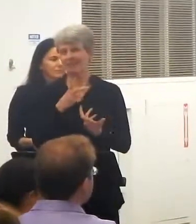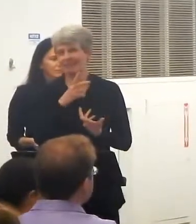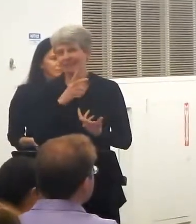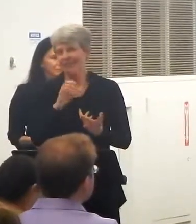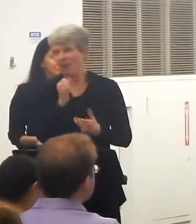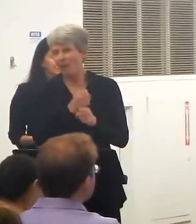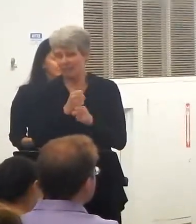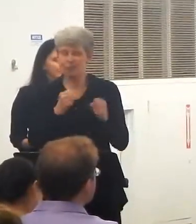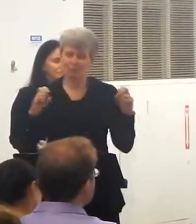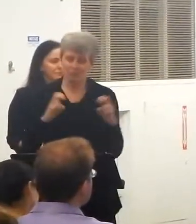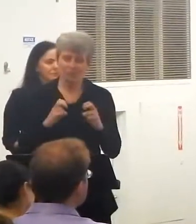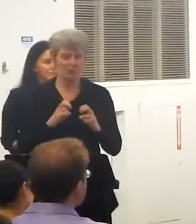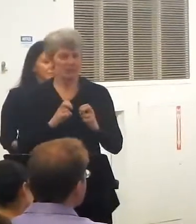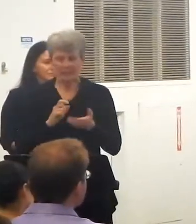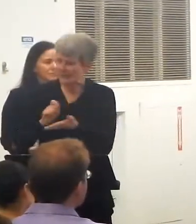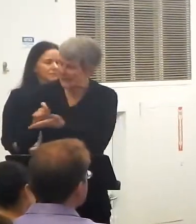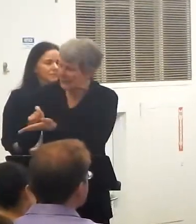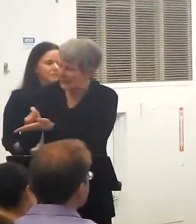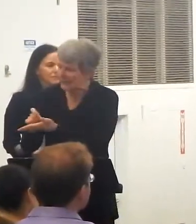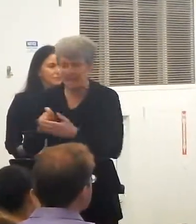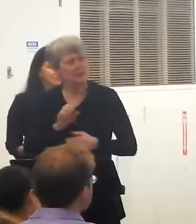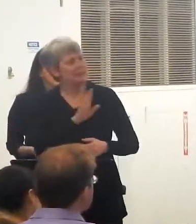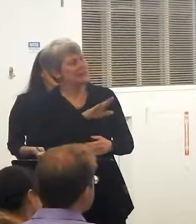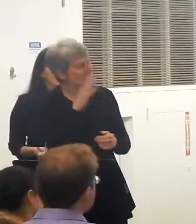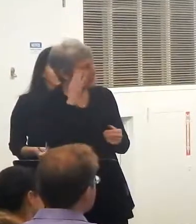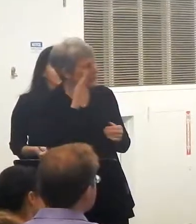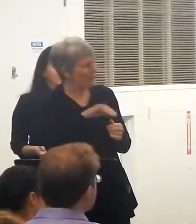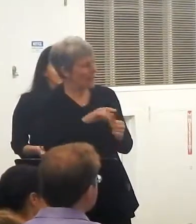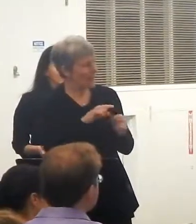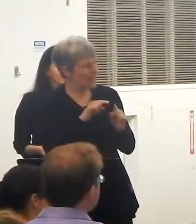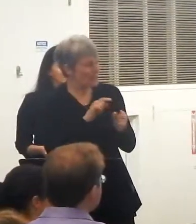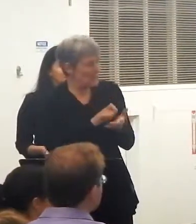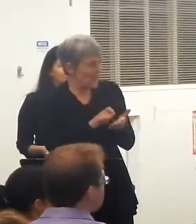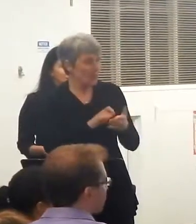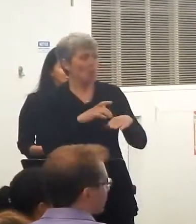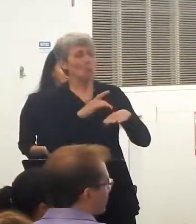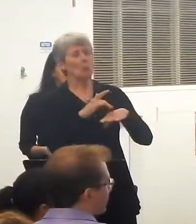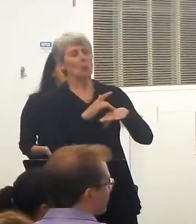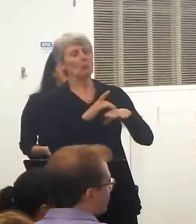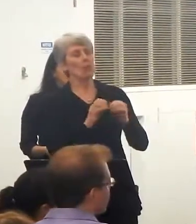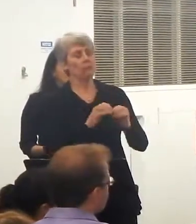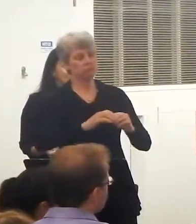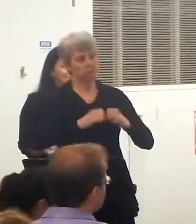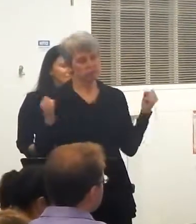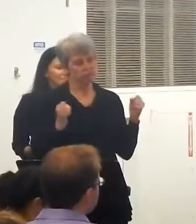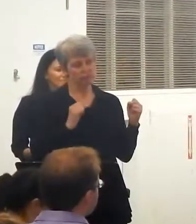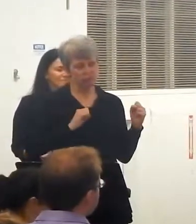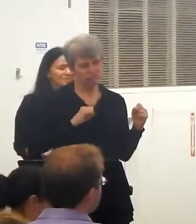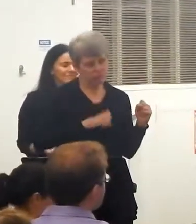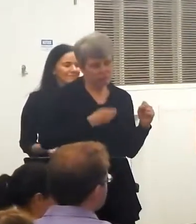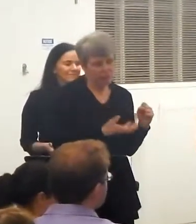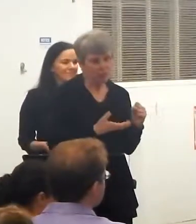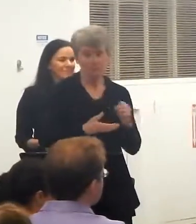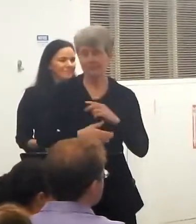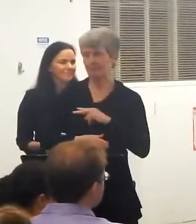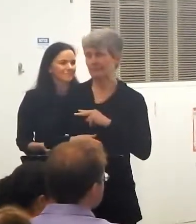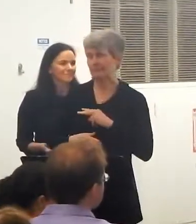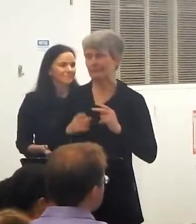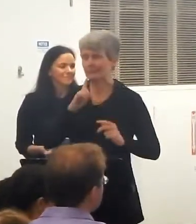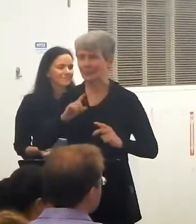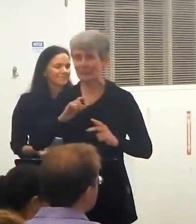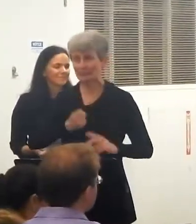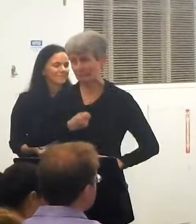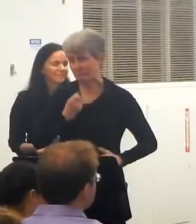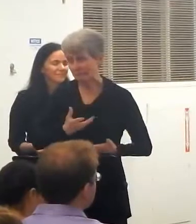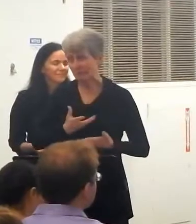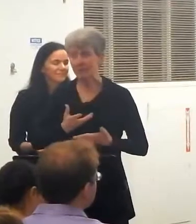this book, and she'd be like, Chelene, go to the place that scares you the most. And so when she said that, I was able to actually write this